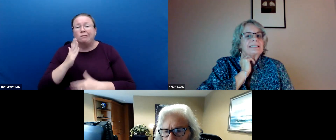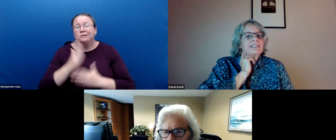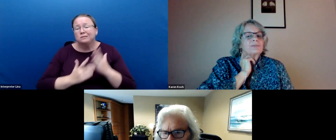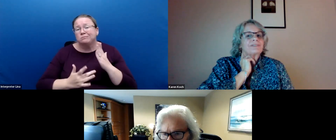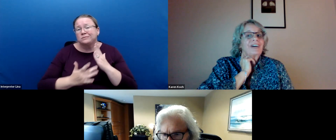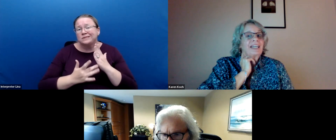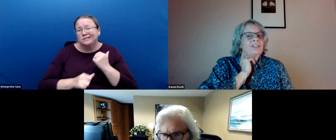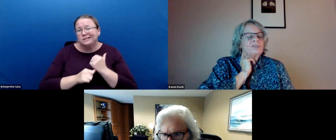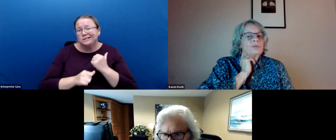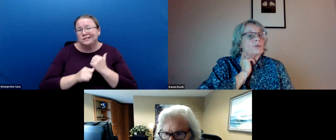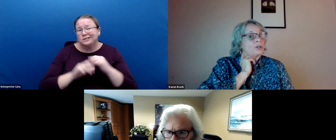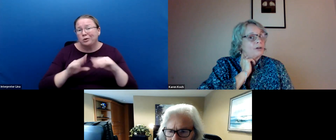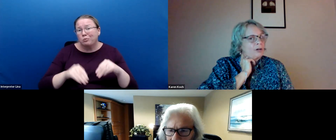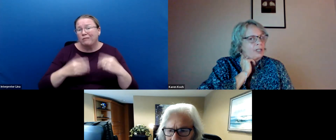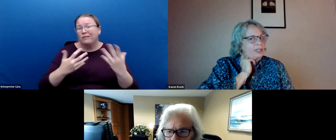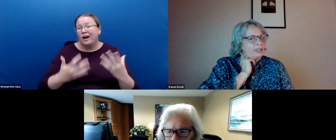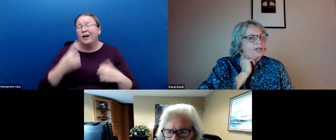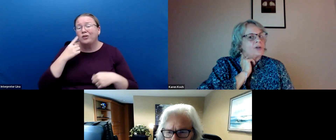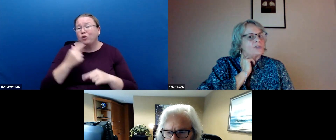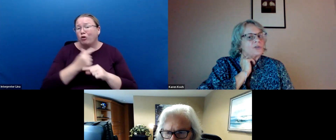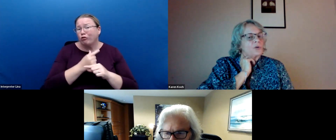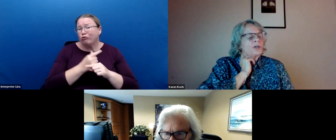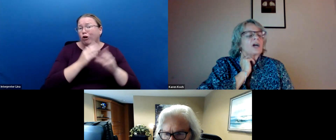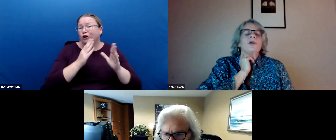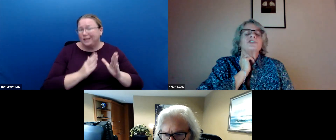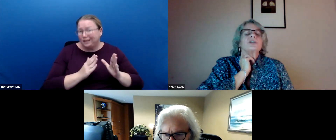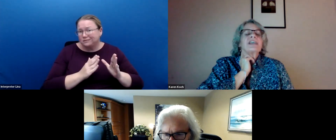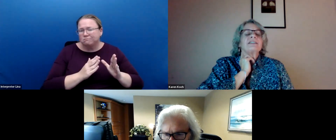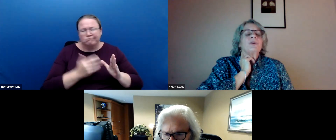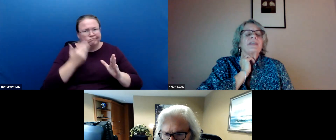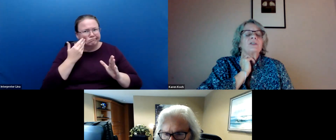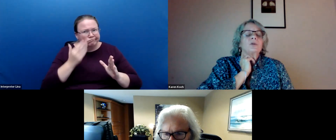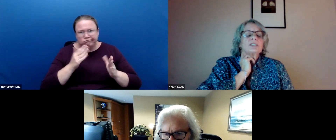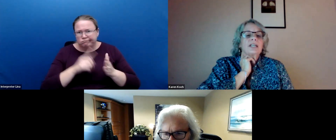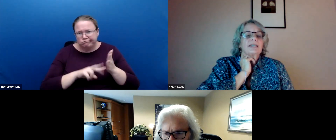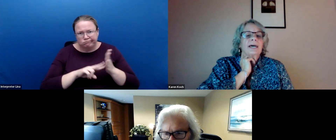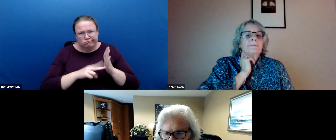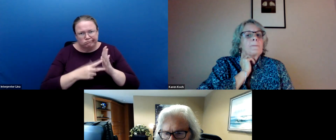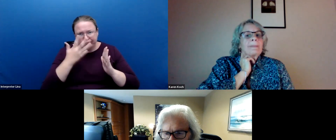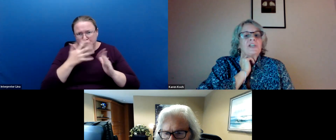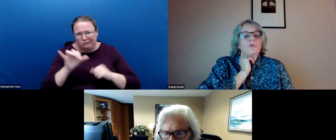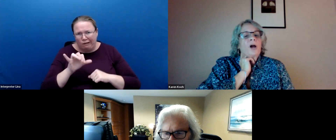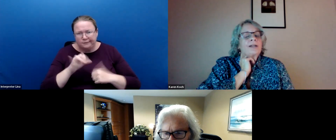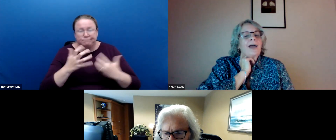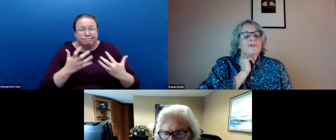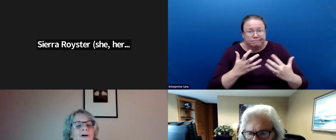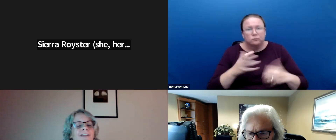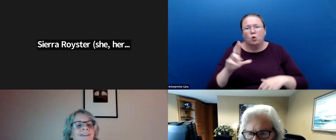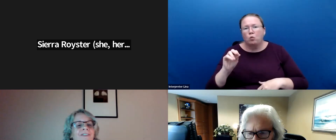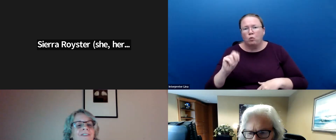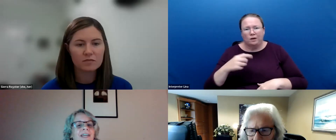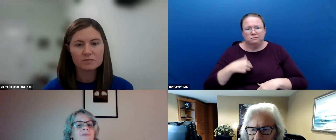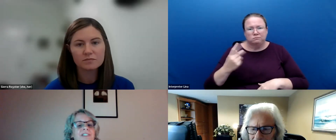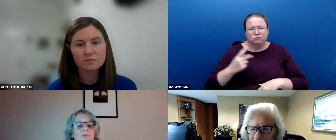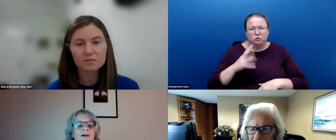technical assistance provided to the guardian. So we're not quite sure exactly what that looks like yet. You know, Ron and I were